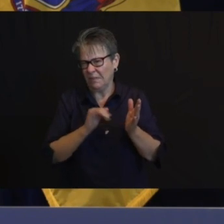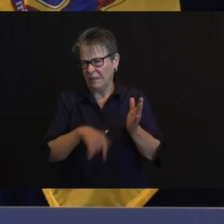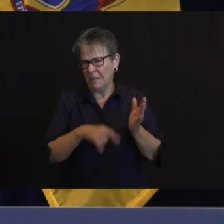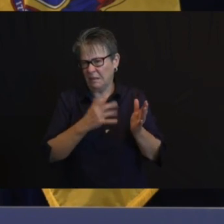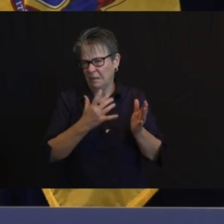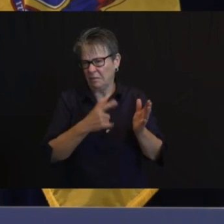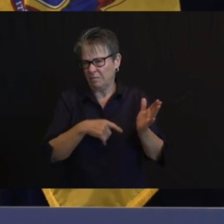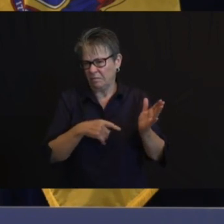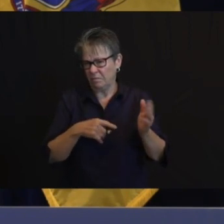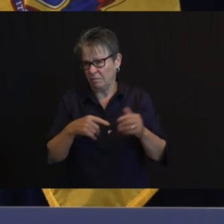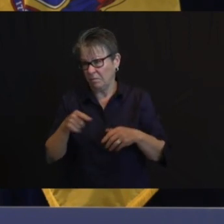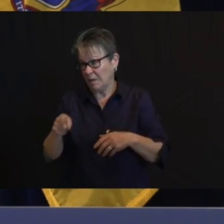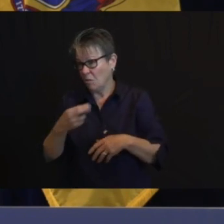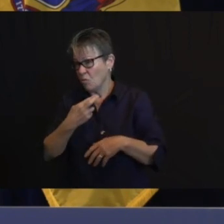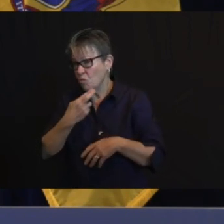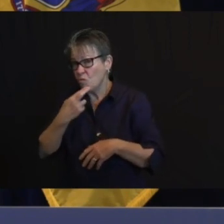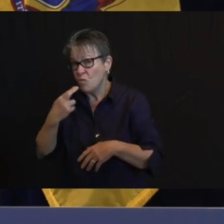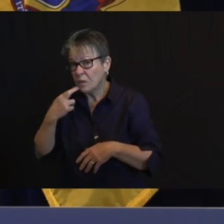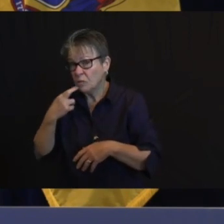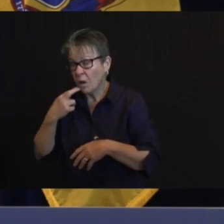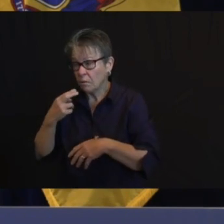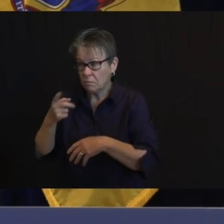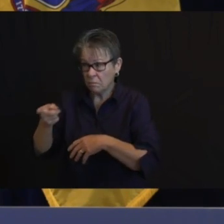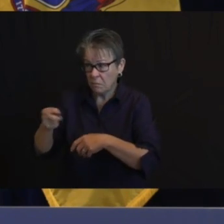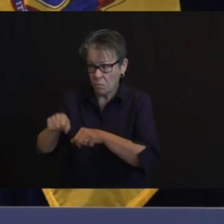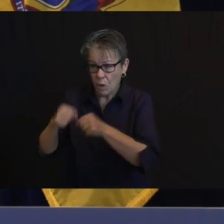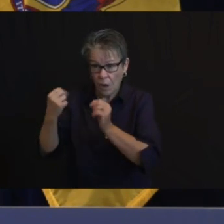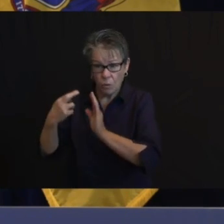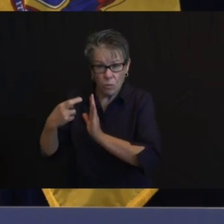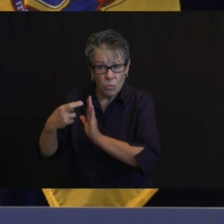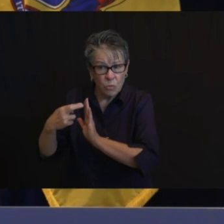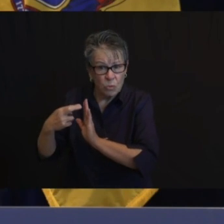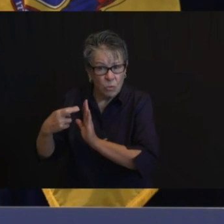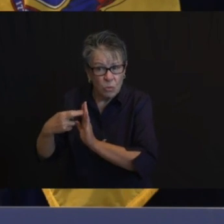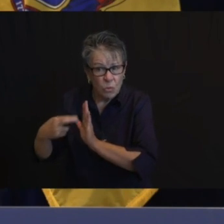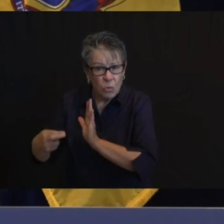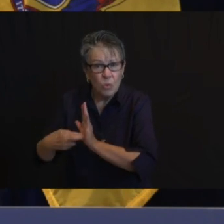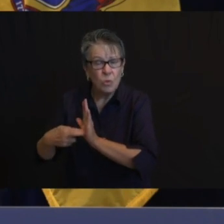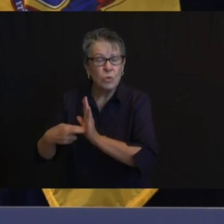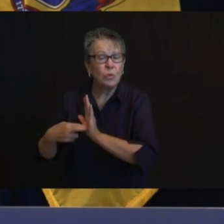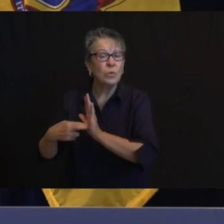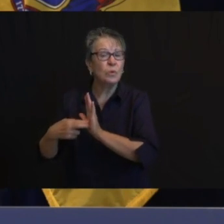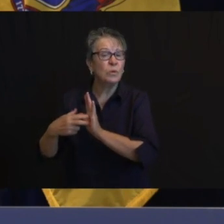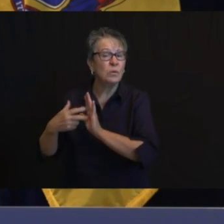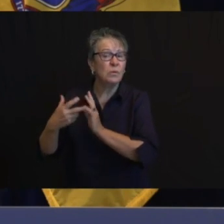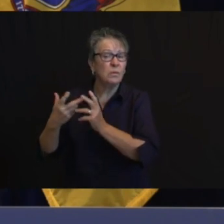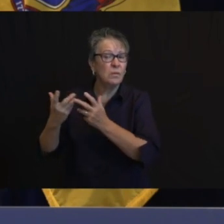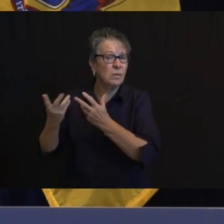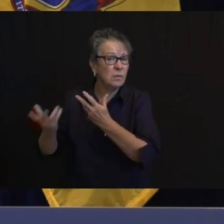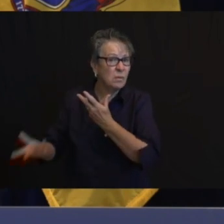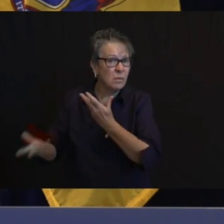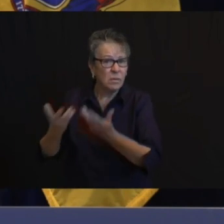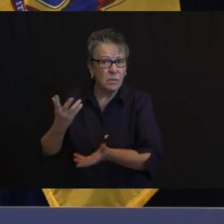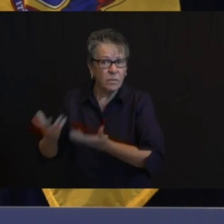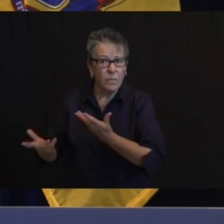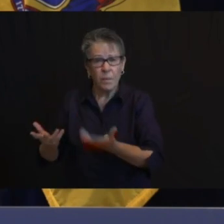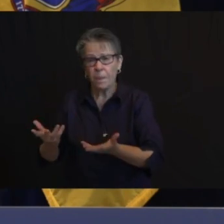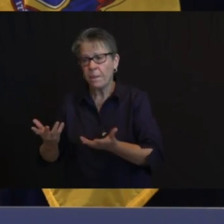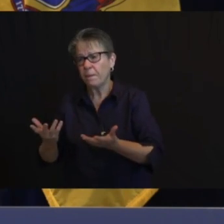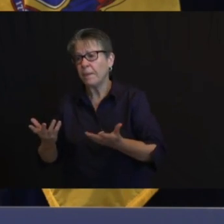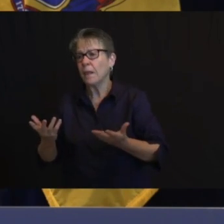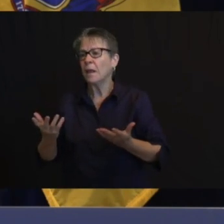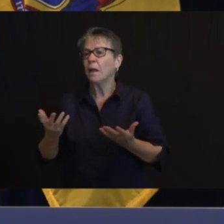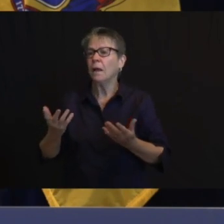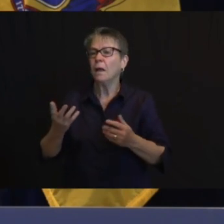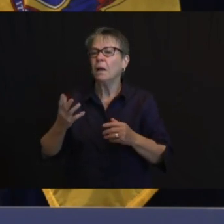report that the Colonel gave, does this show us some sense of what the future may look like for indoor dining? Sure, and what do you